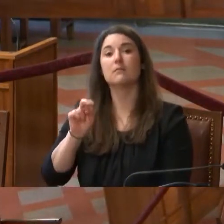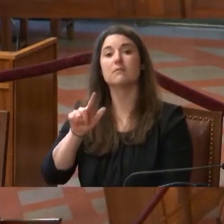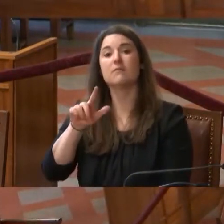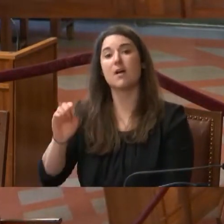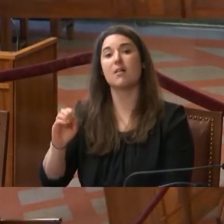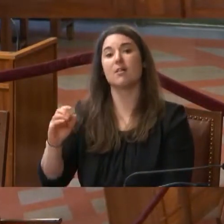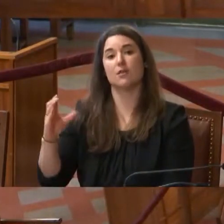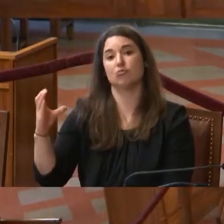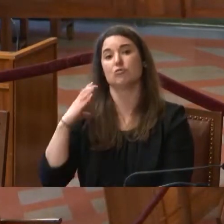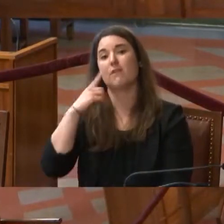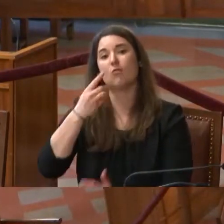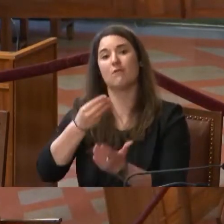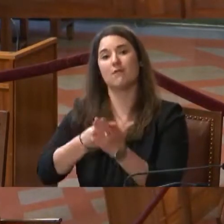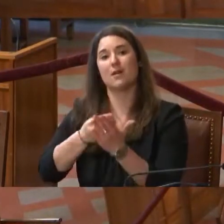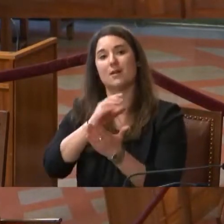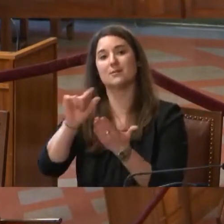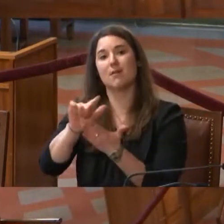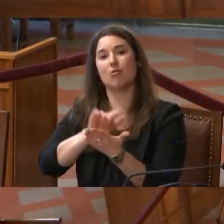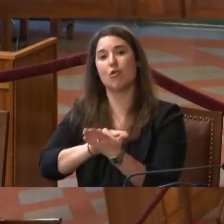Finance and Law.